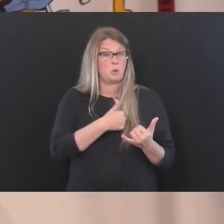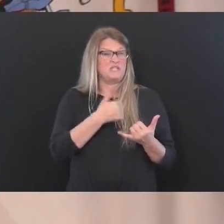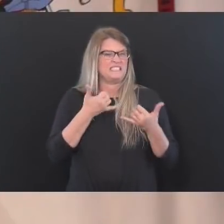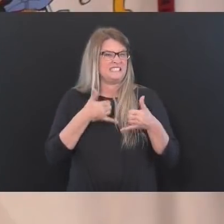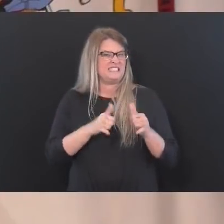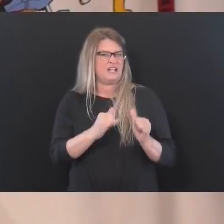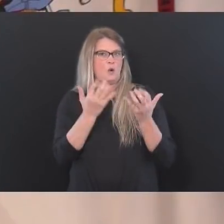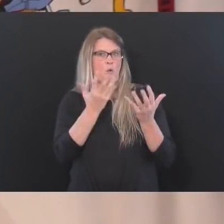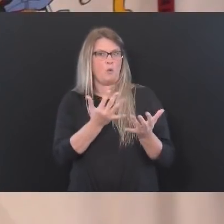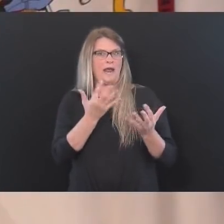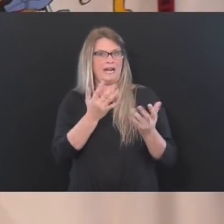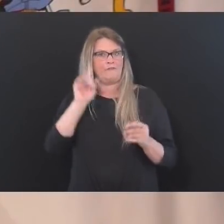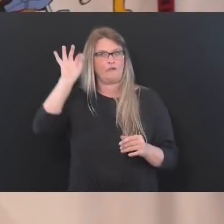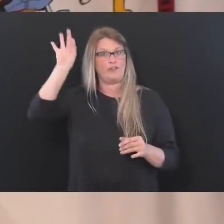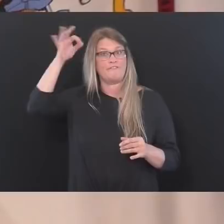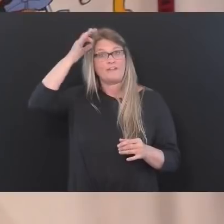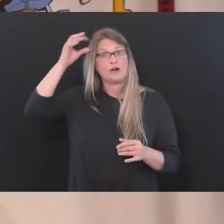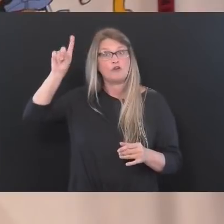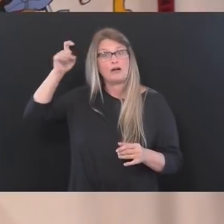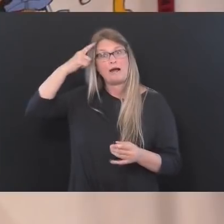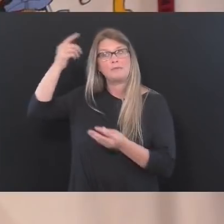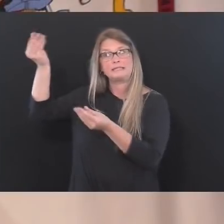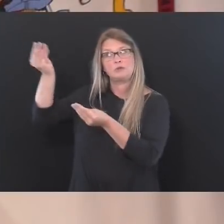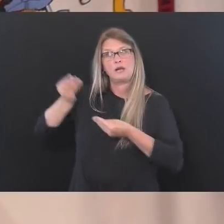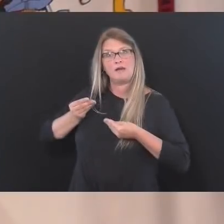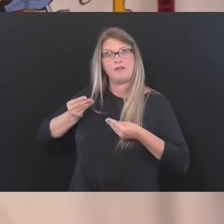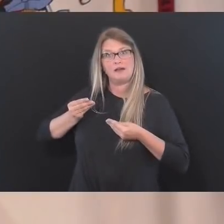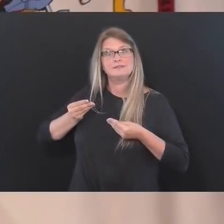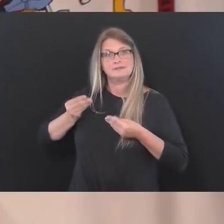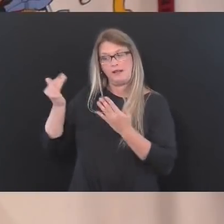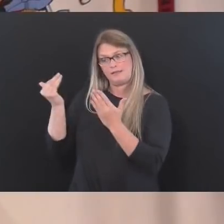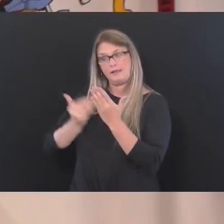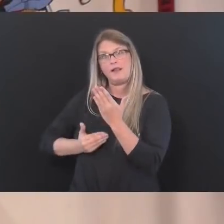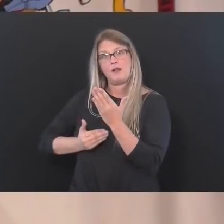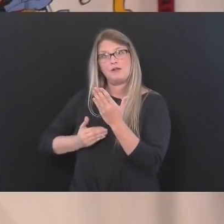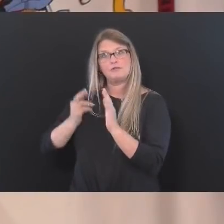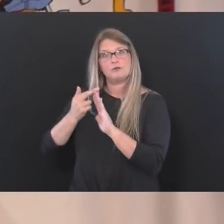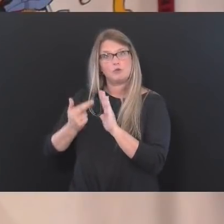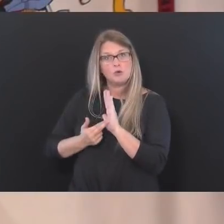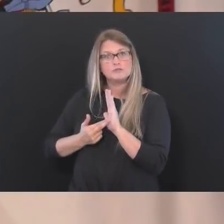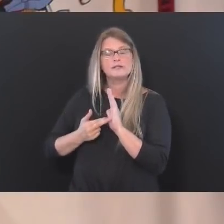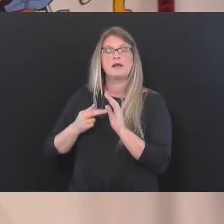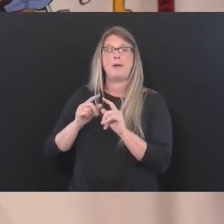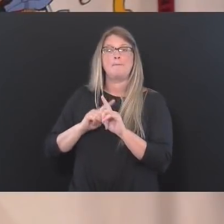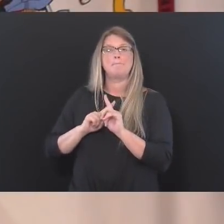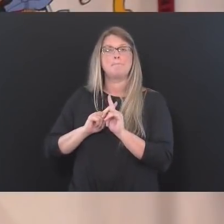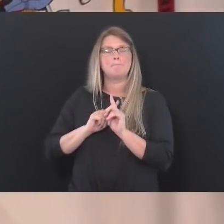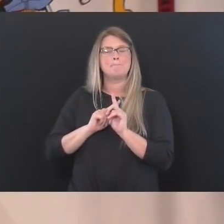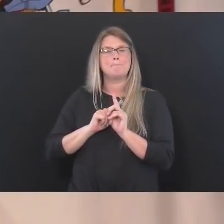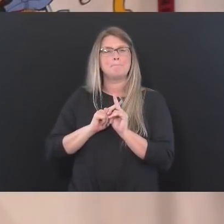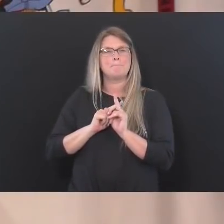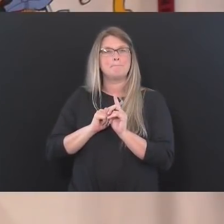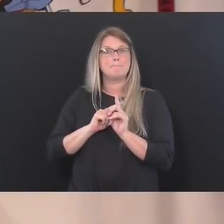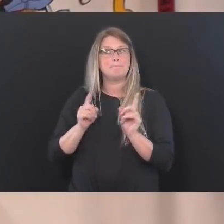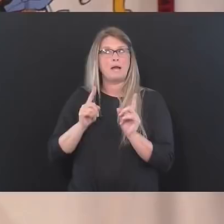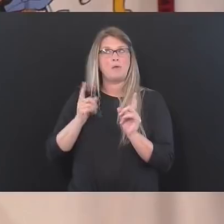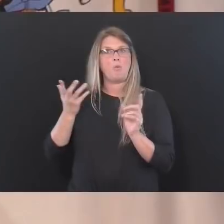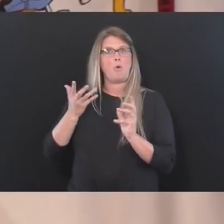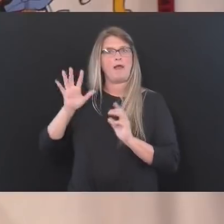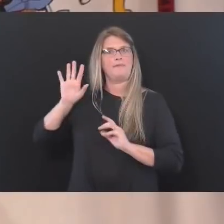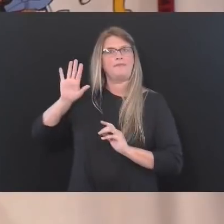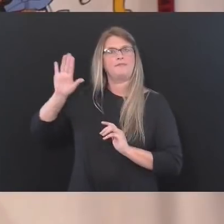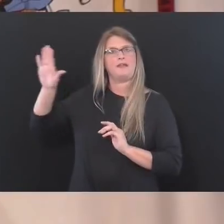on the guidelines from the federal government in regard to that. You know, I think what they have promised is